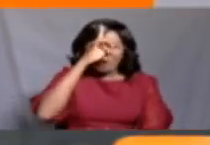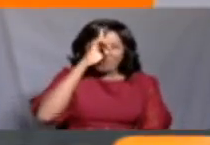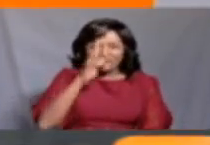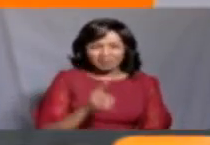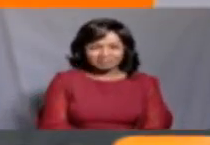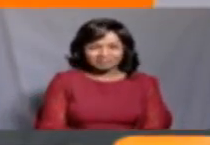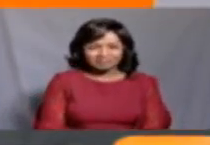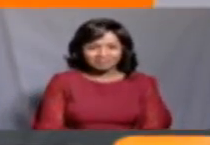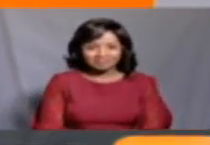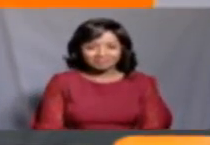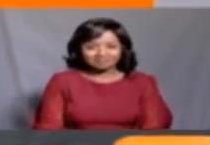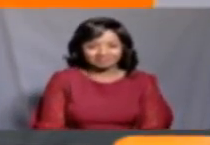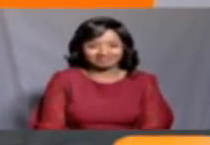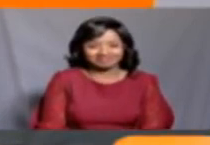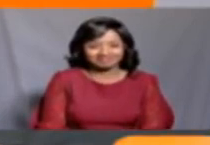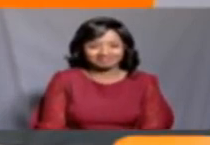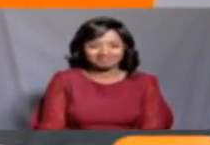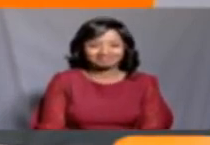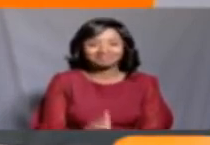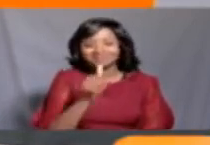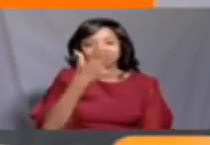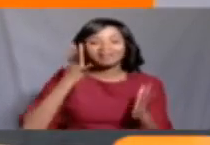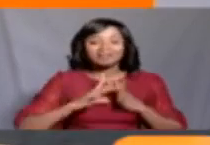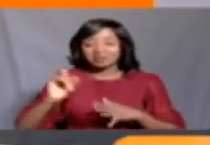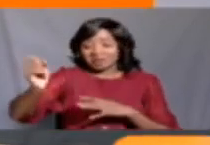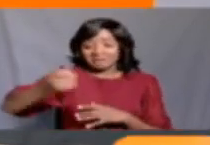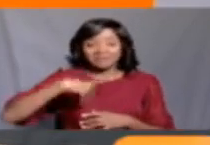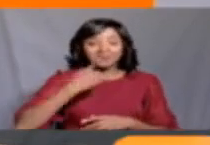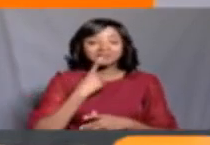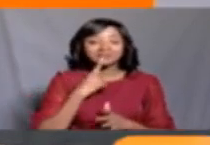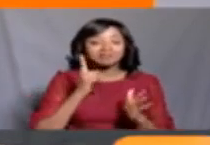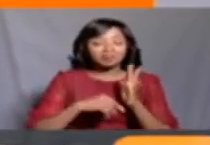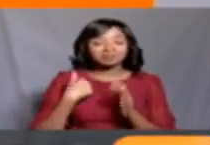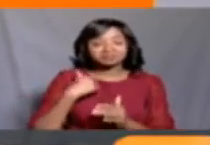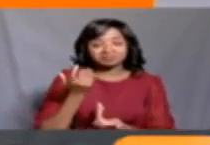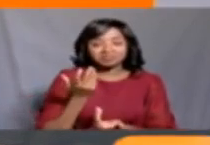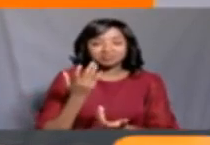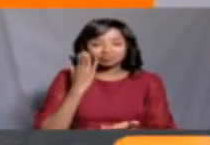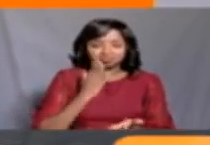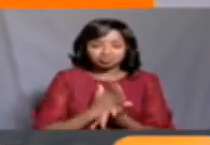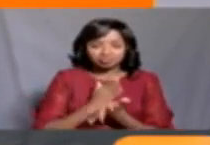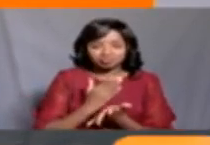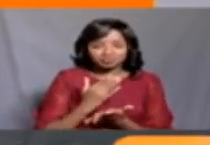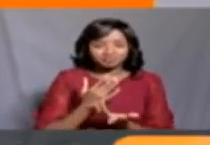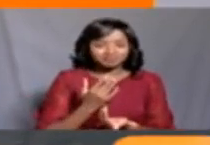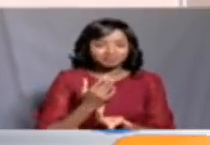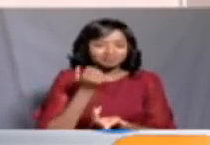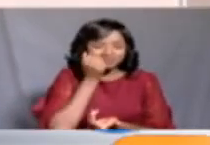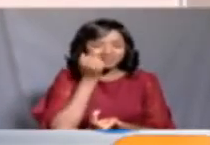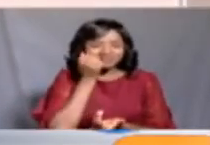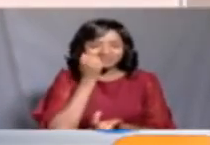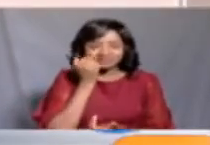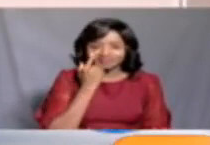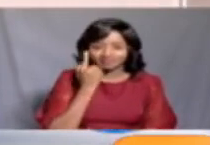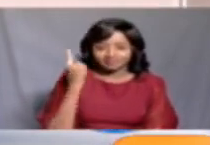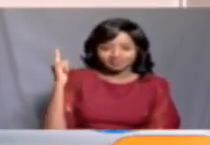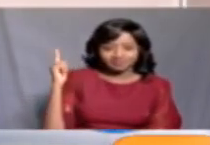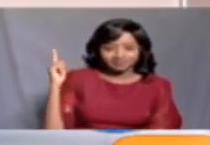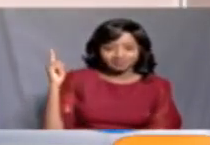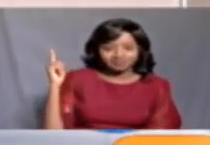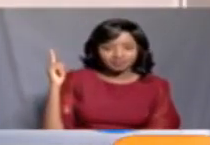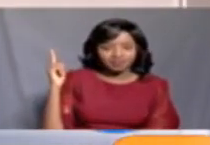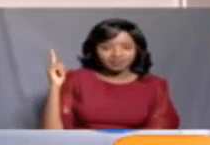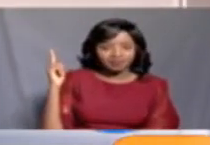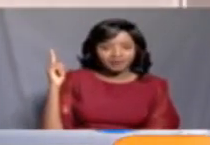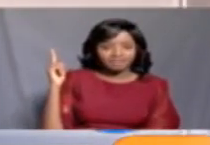question that I had from the mental health bill. Alfred from Nyeri saying, I've been suffering from anxiety disorder, and of late, it has become